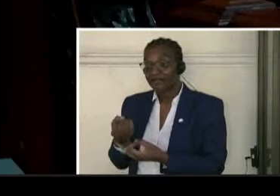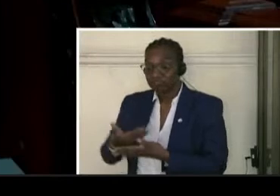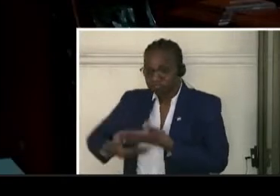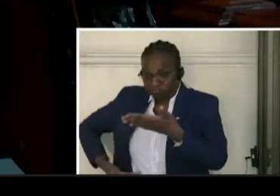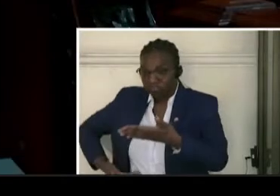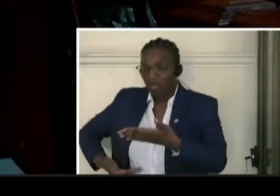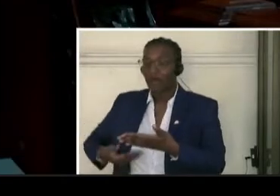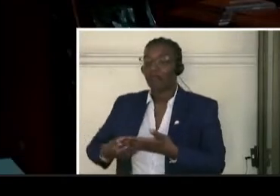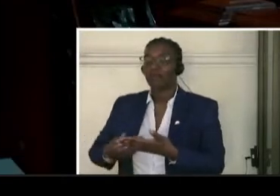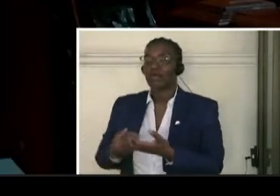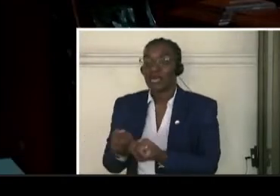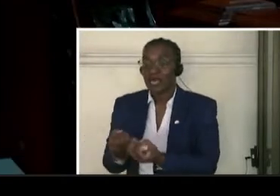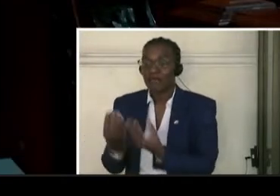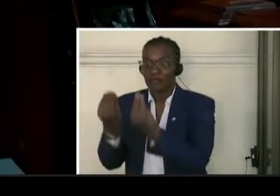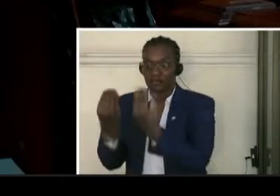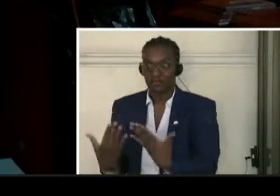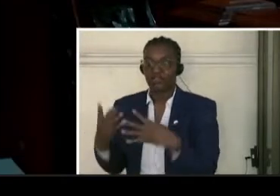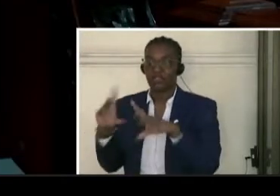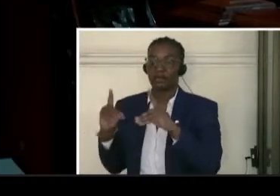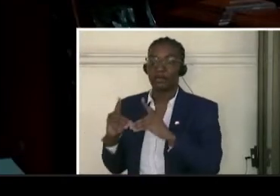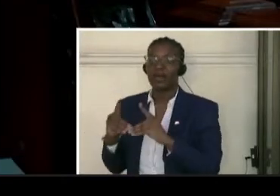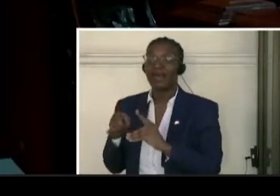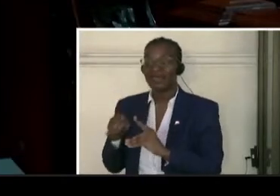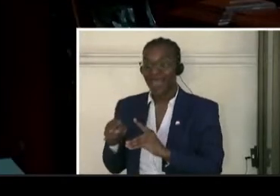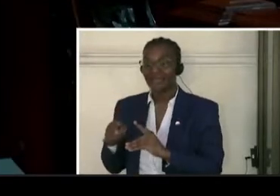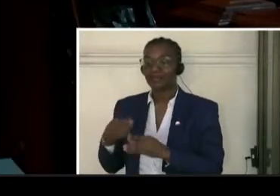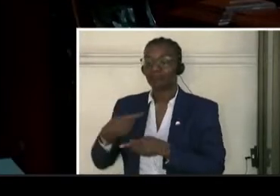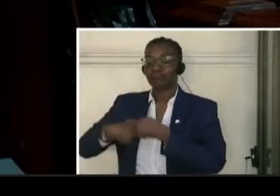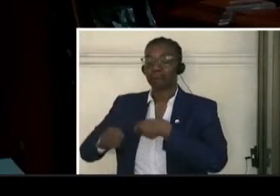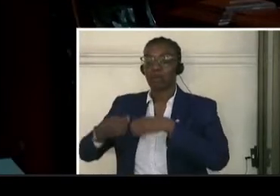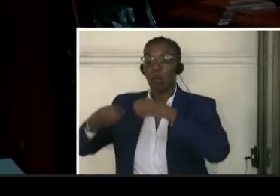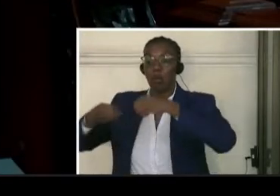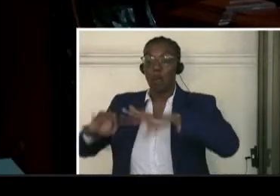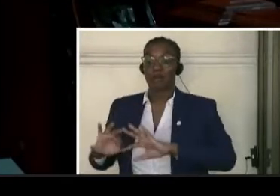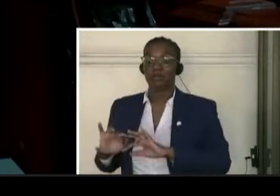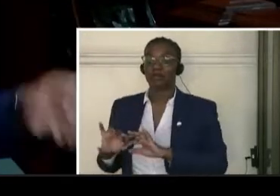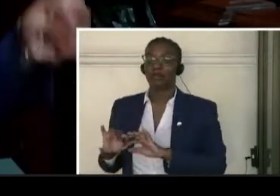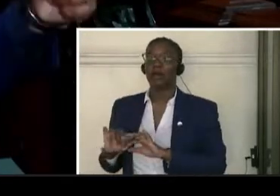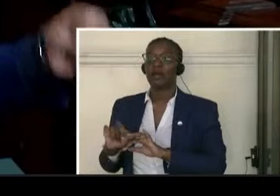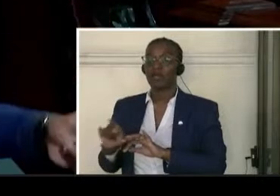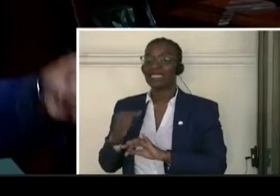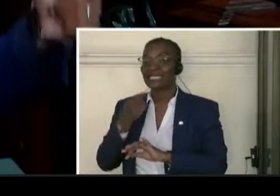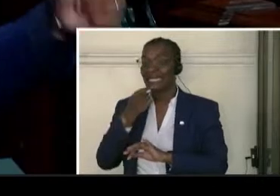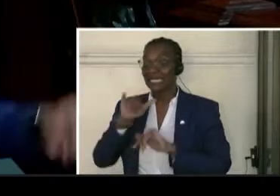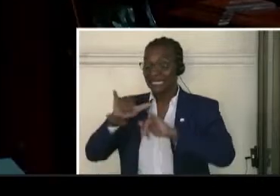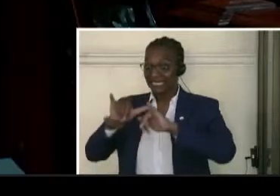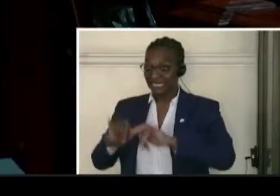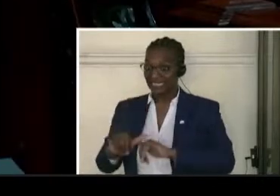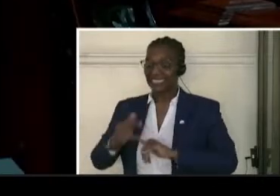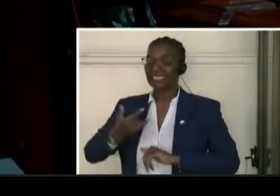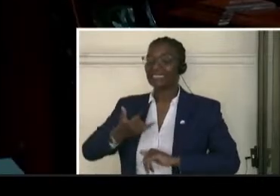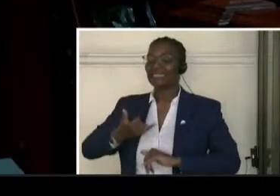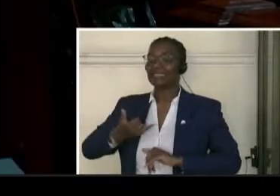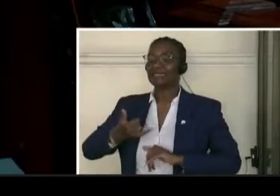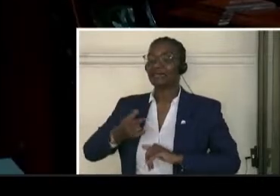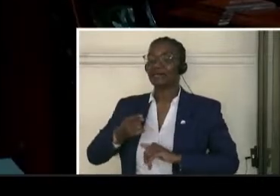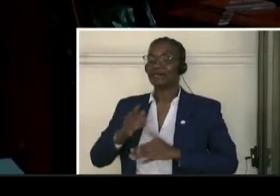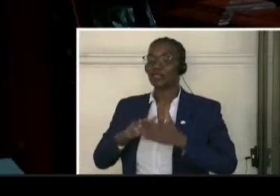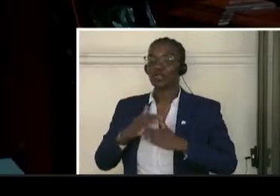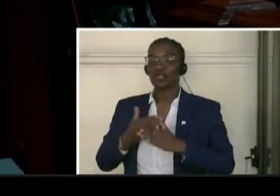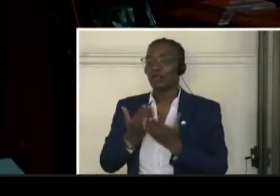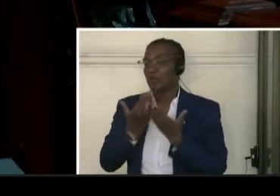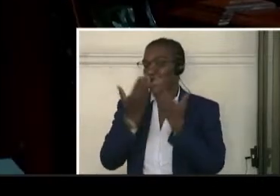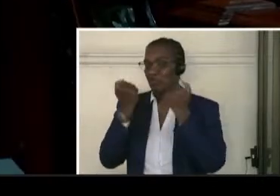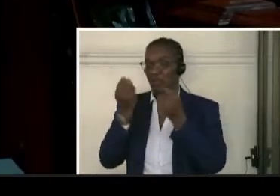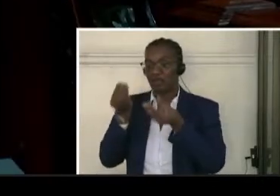to the Treasury. That irregular expenditure is going to be condoned. So people are seated here getting excited because they don't have